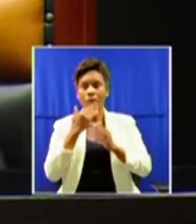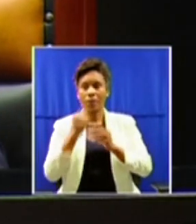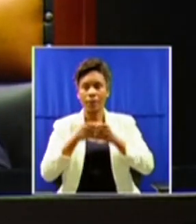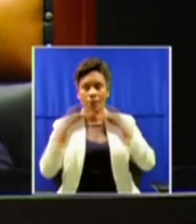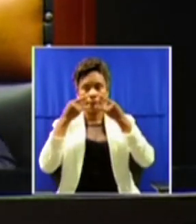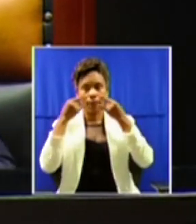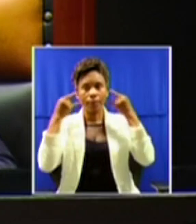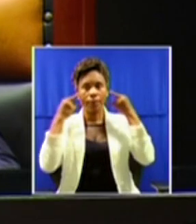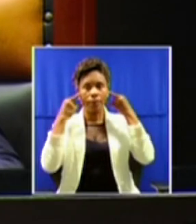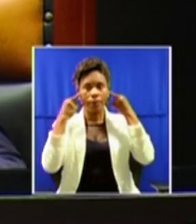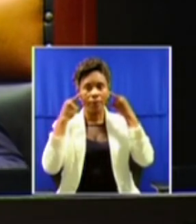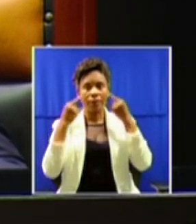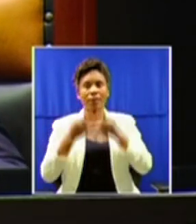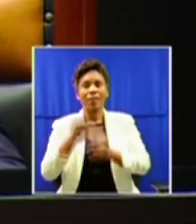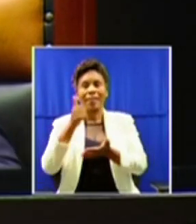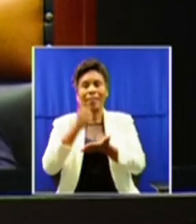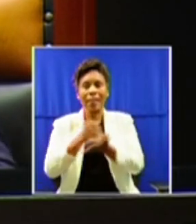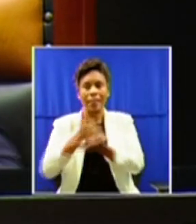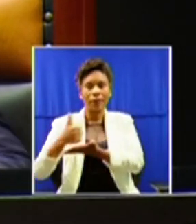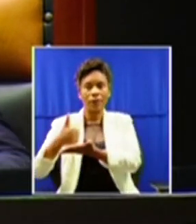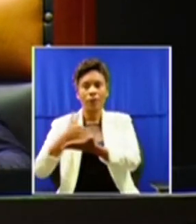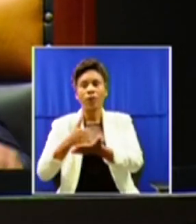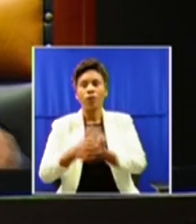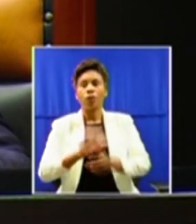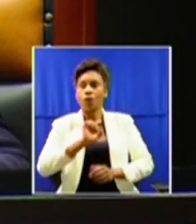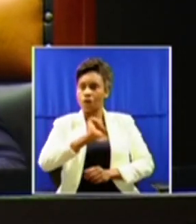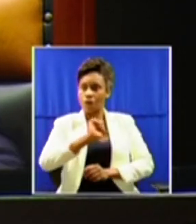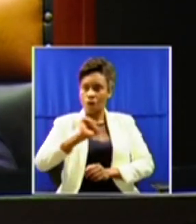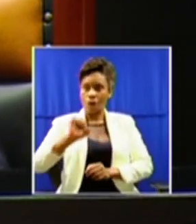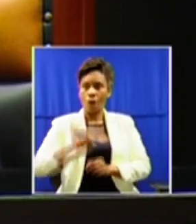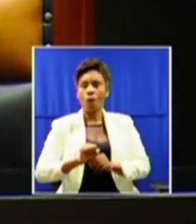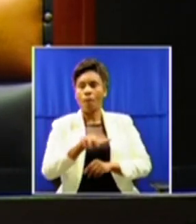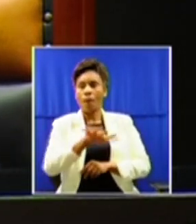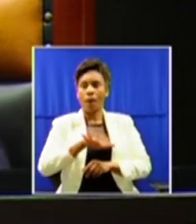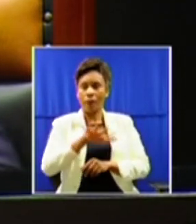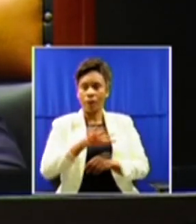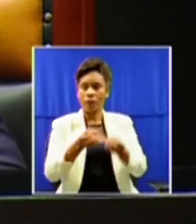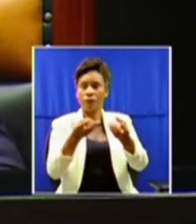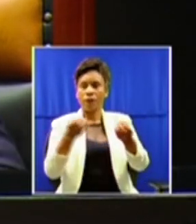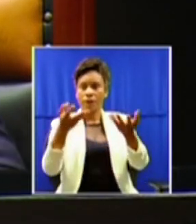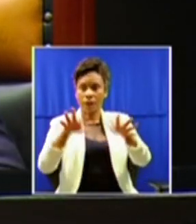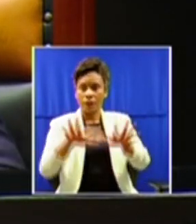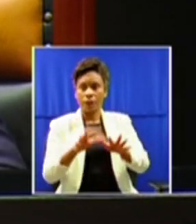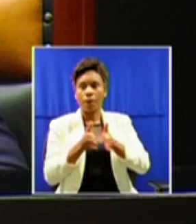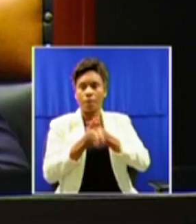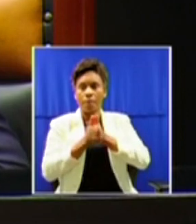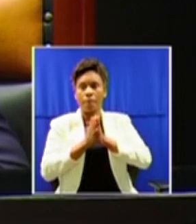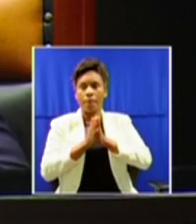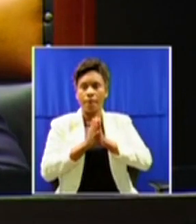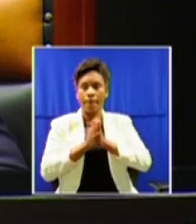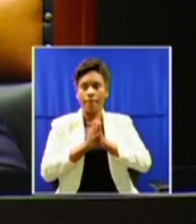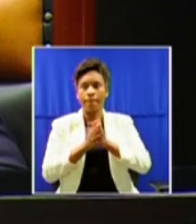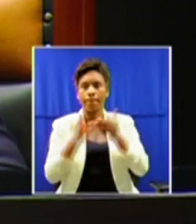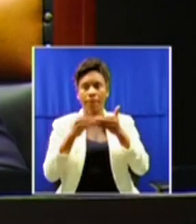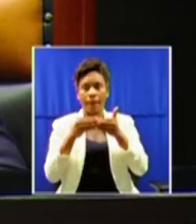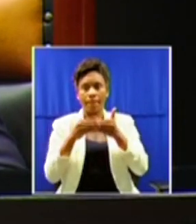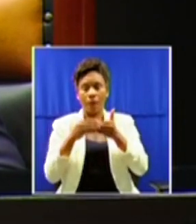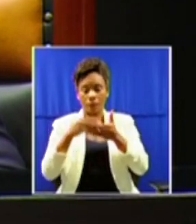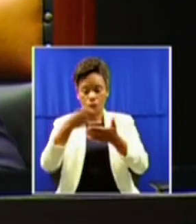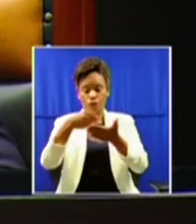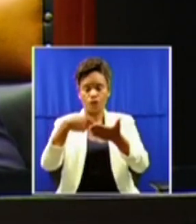your designated areas. We request members to sign the attendance